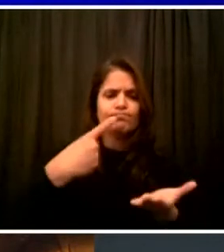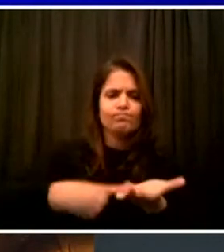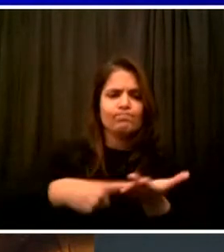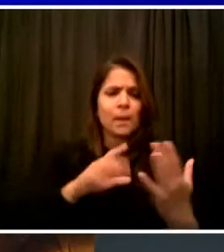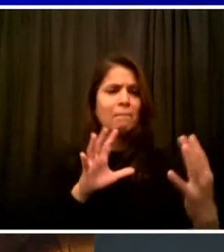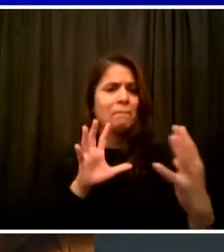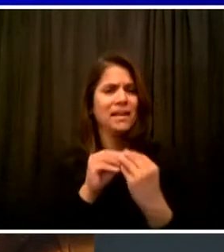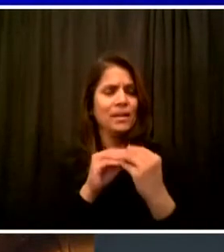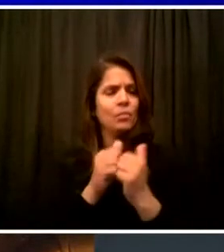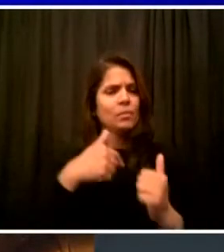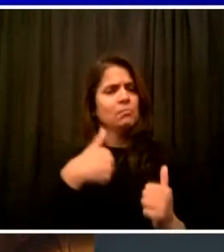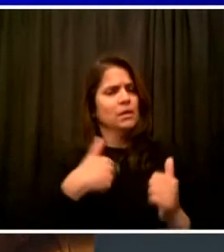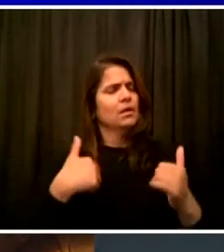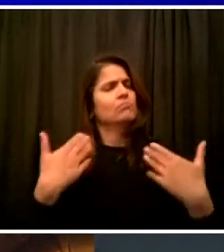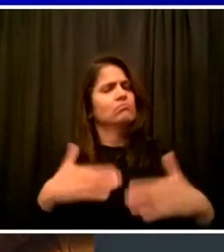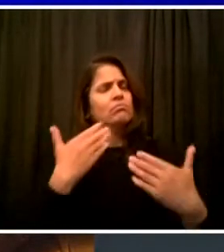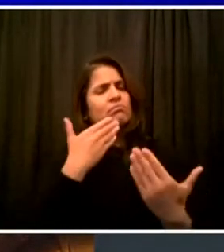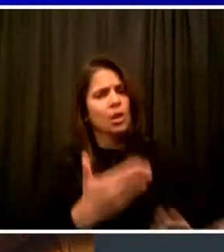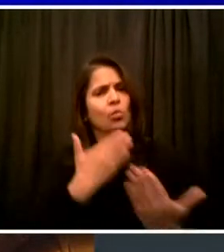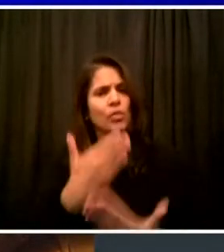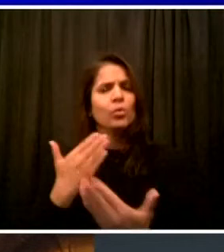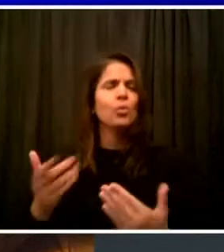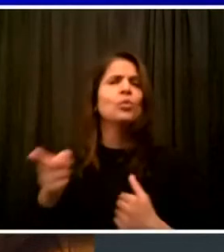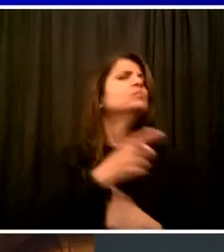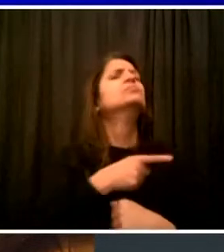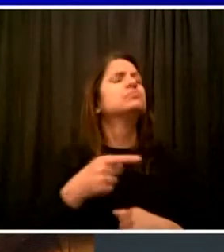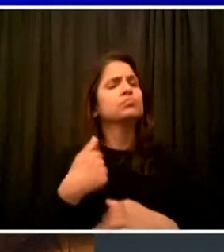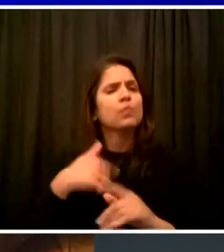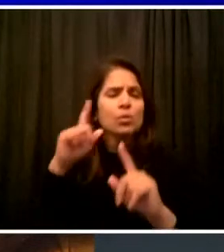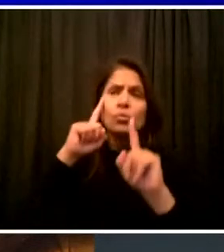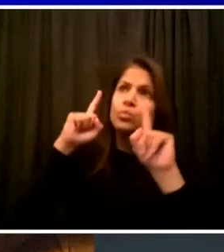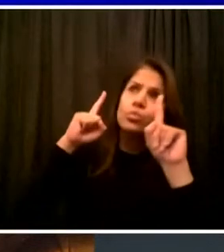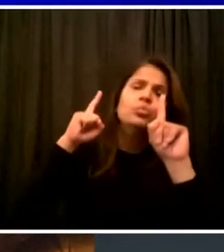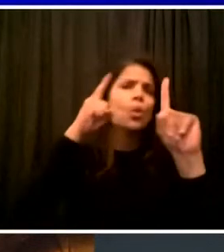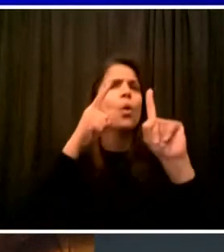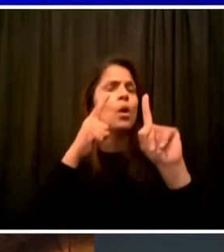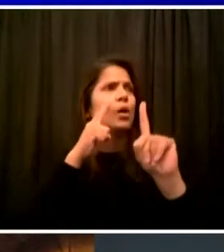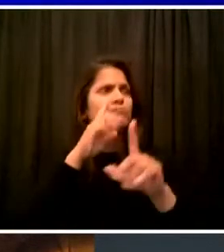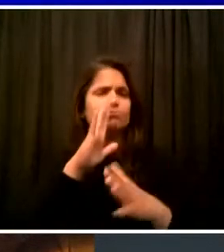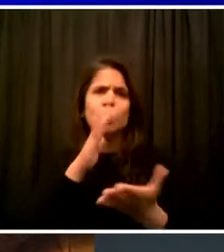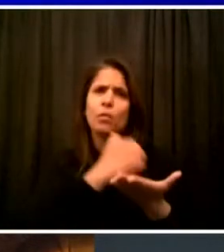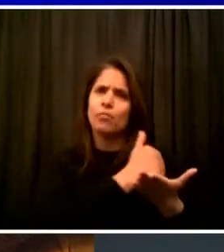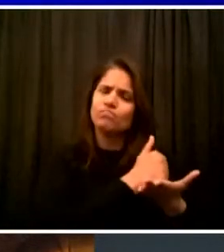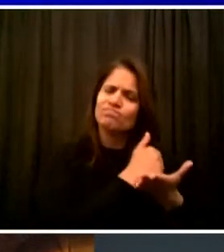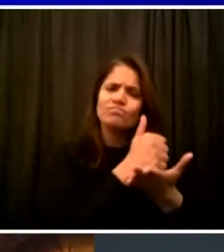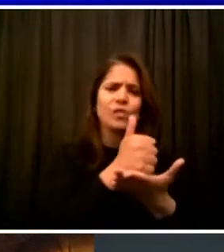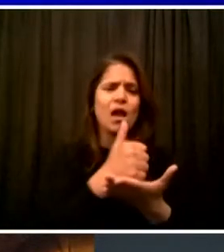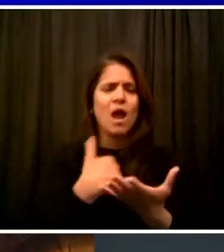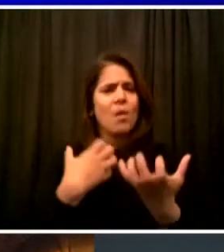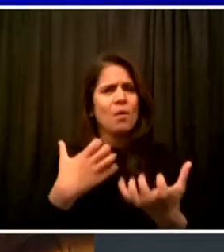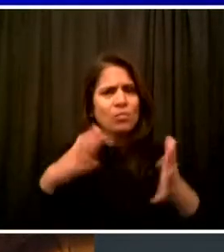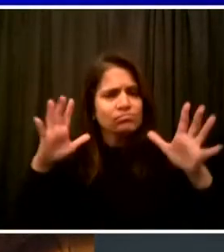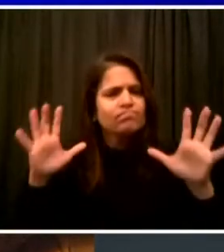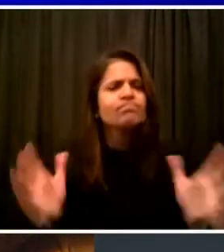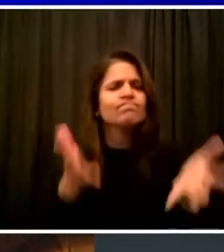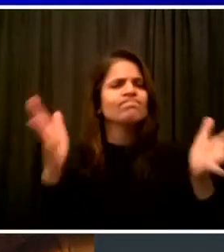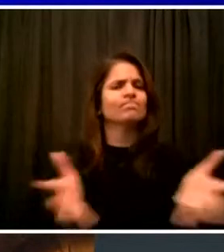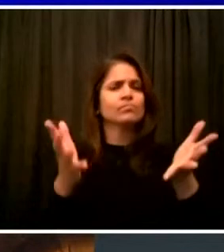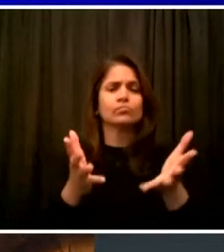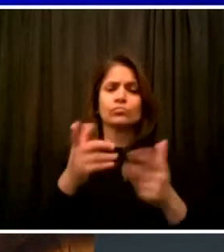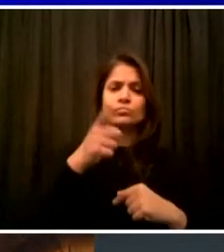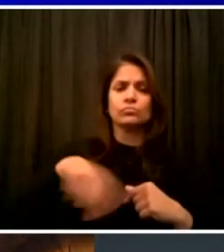the small businesses that are part of our heart and soul. So it was a very energetic and inspiring conversation. Even it was against the backdrop